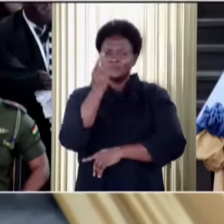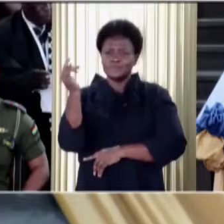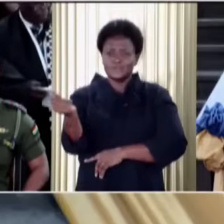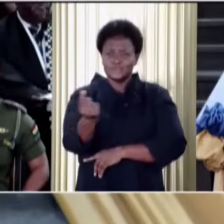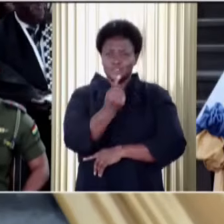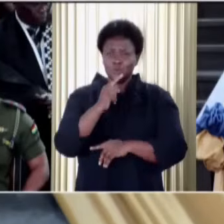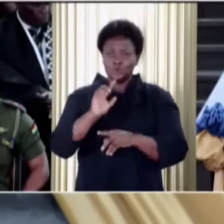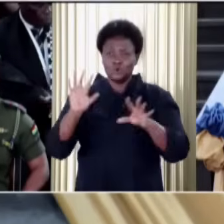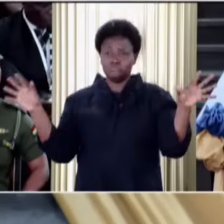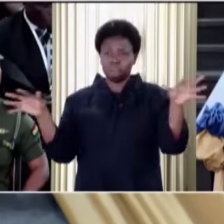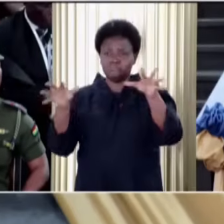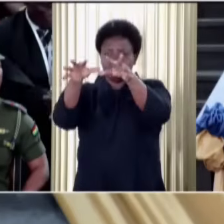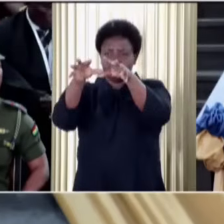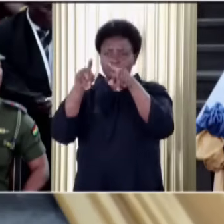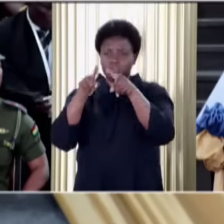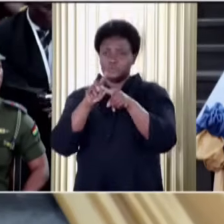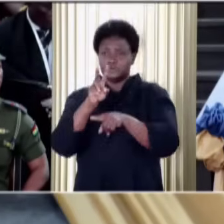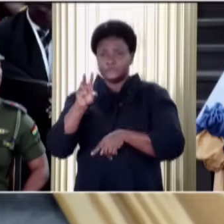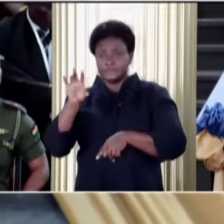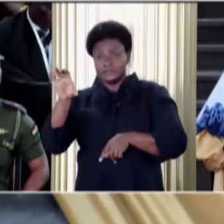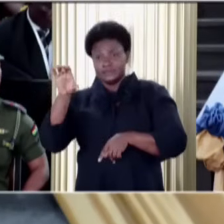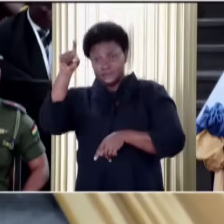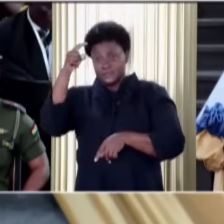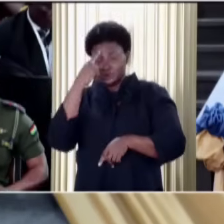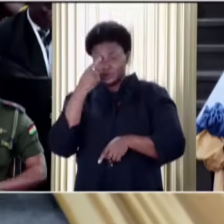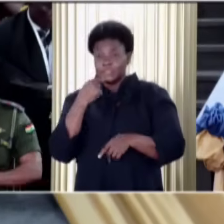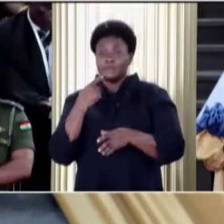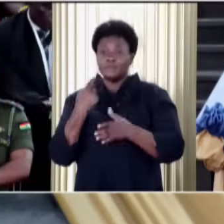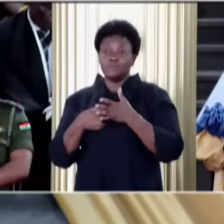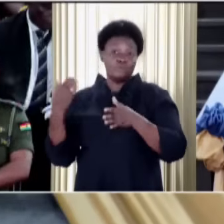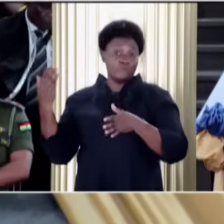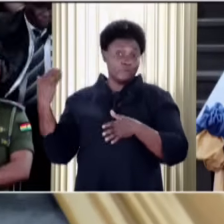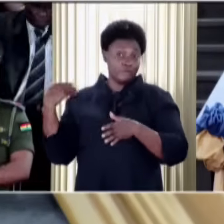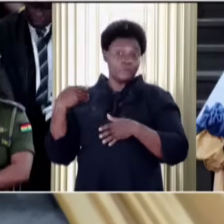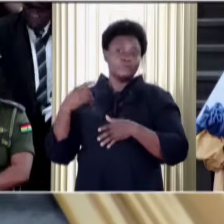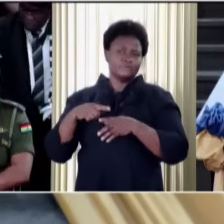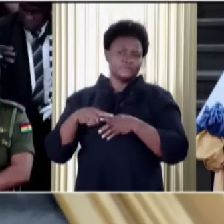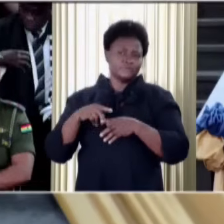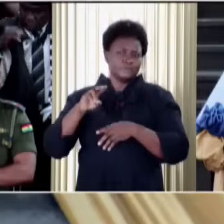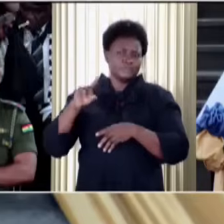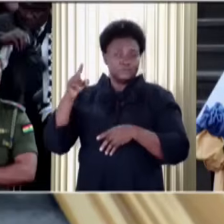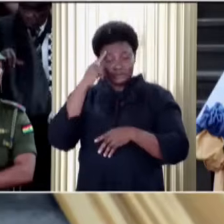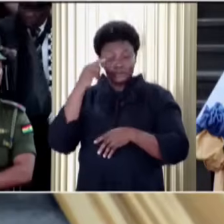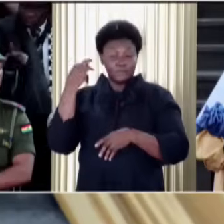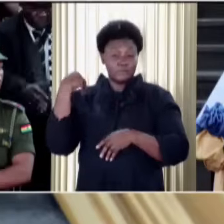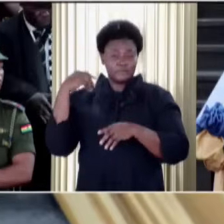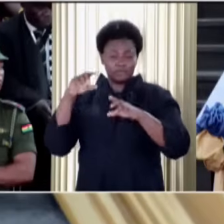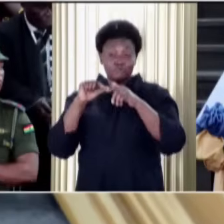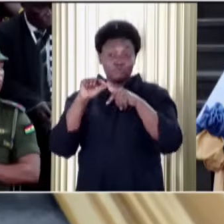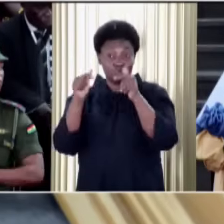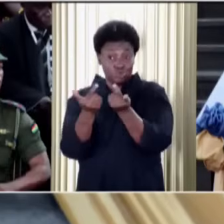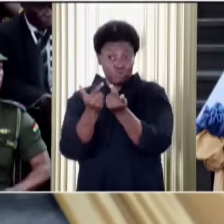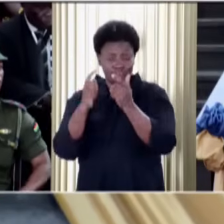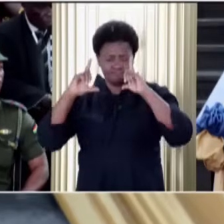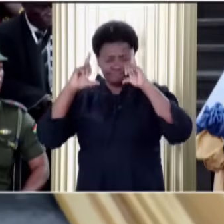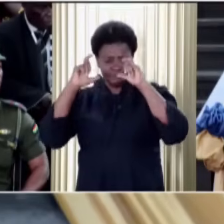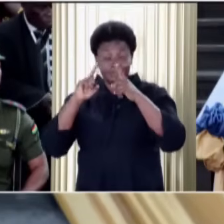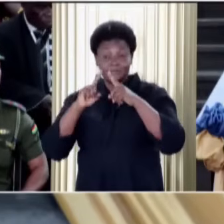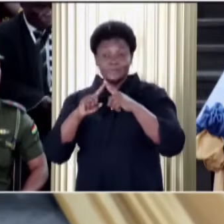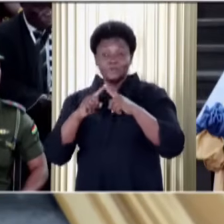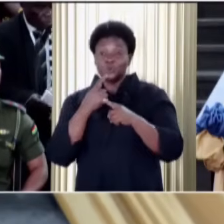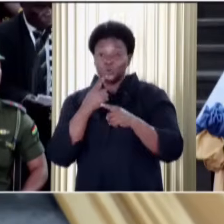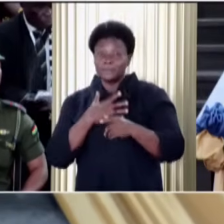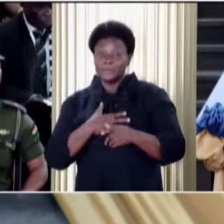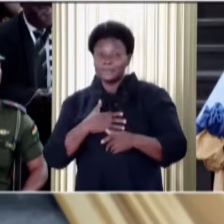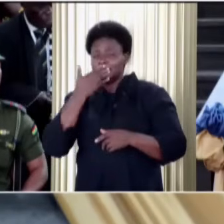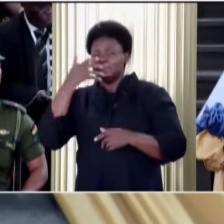Vice Chancellor's courts, where we have the bust of the former Vice Chancellors, for a memorable group photograph. Valedictorian, please join